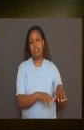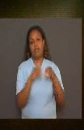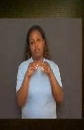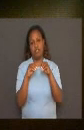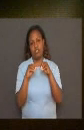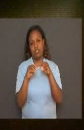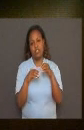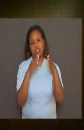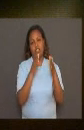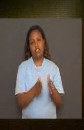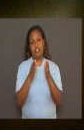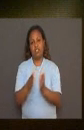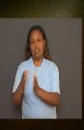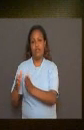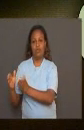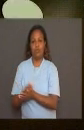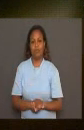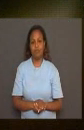Students, let's get ready.